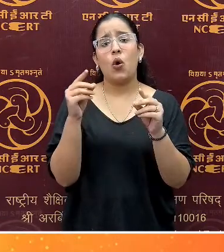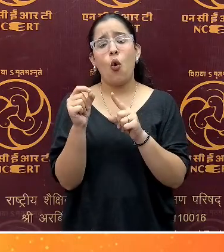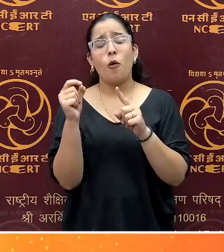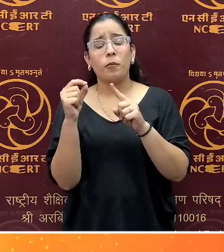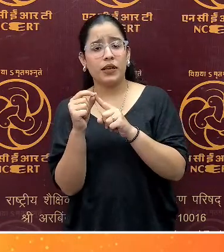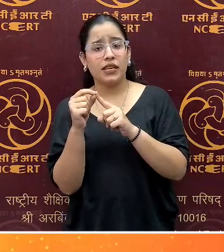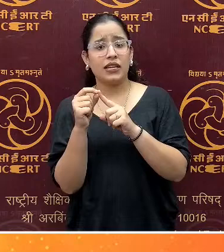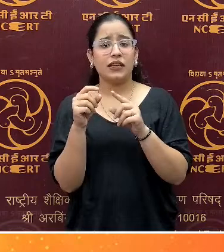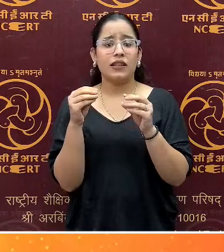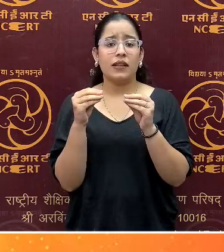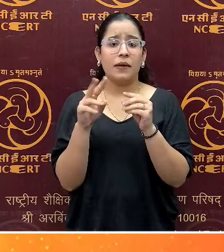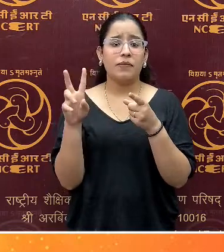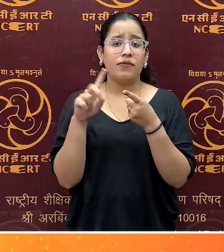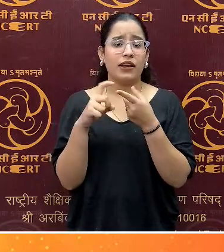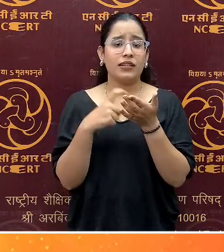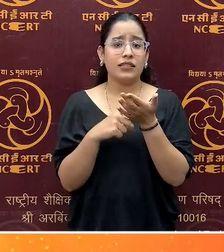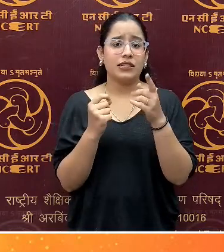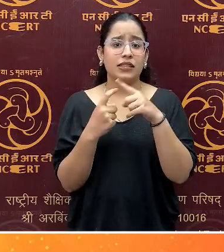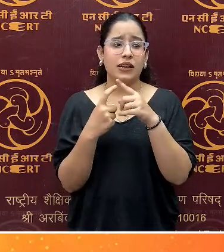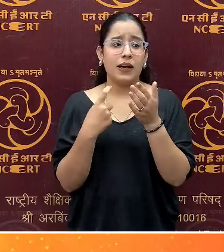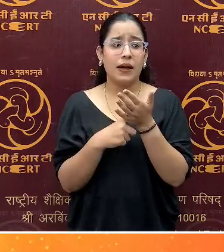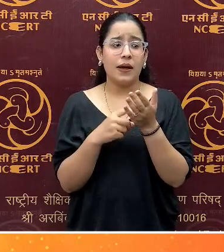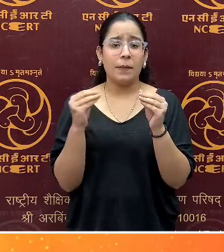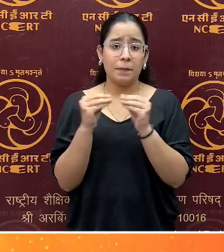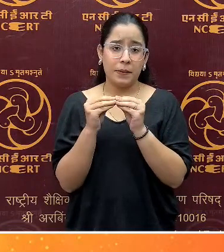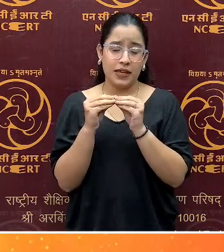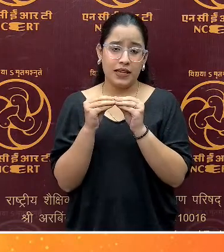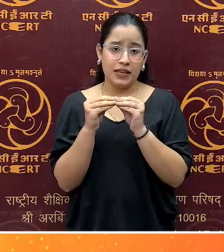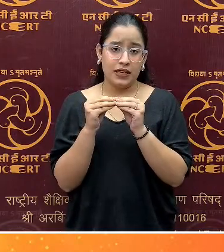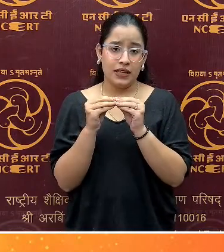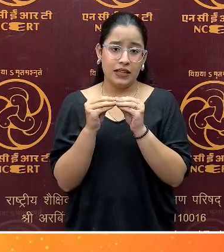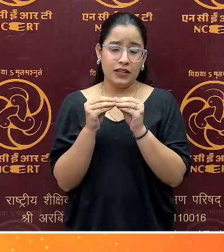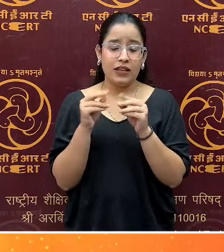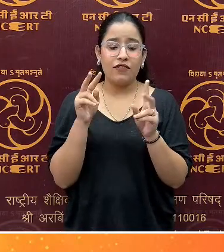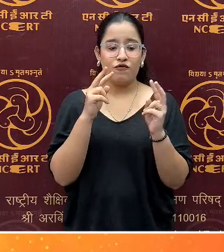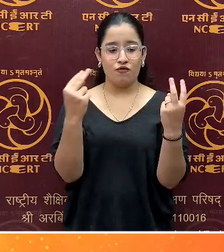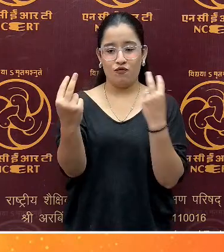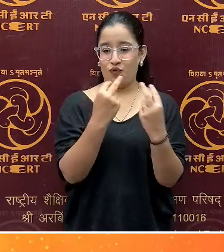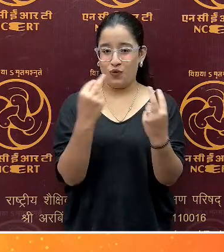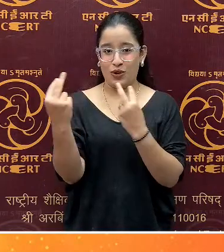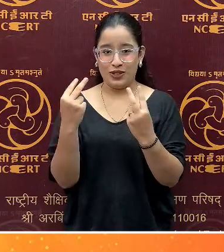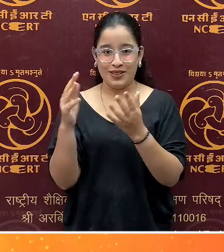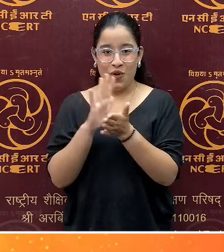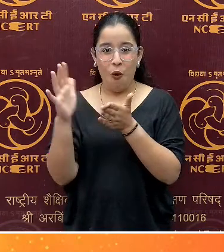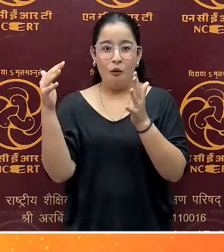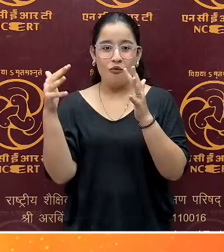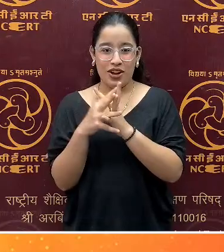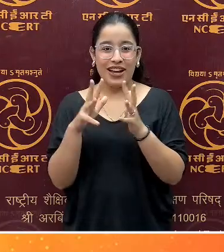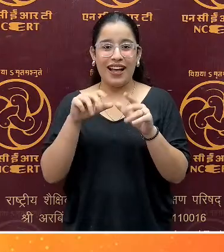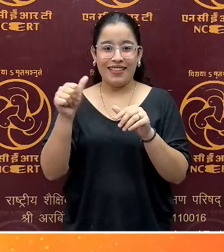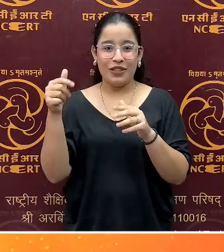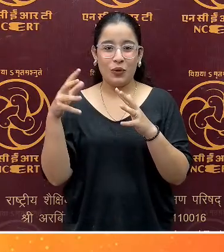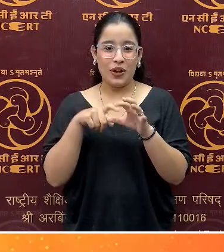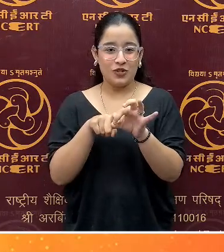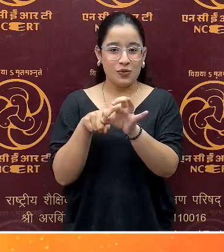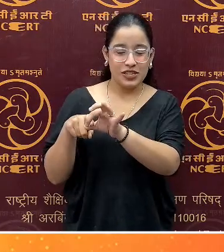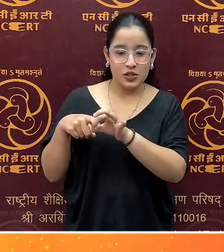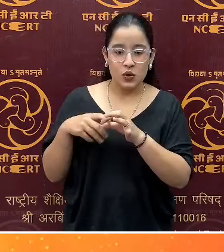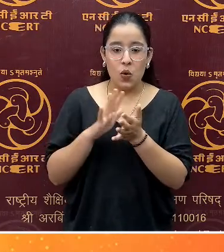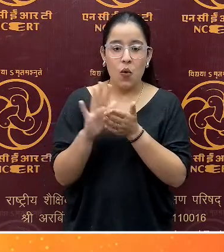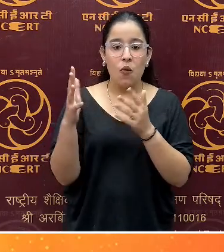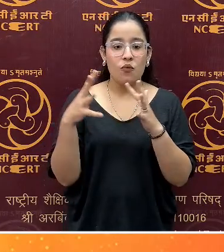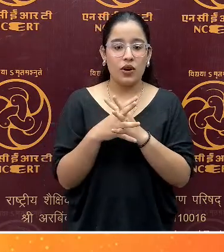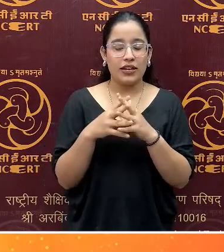OB is B vector. So let's give the rest of the question to our viewers for homework, Dr. Bina.